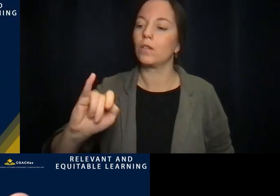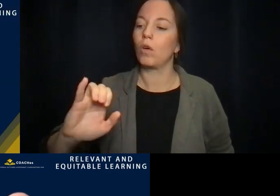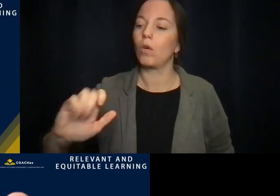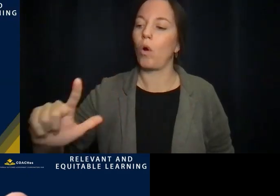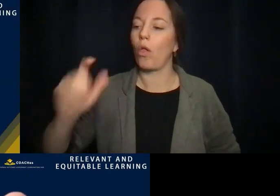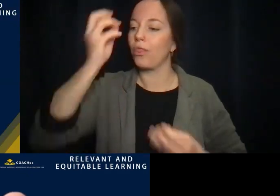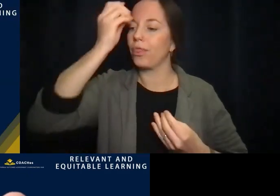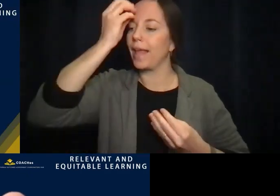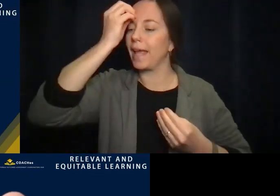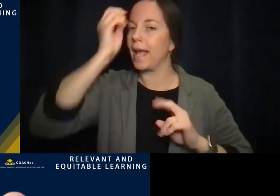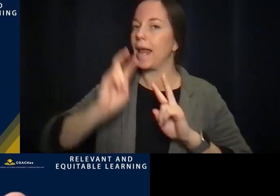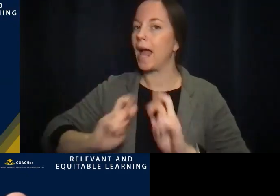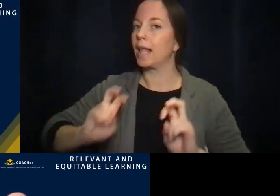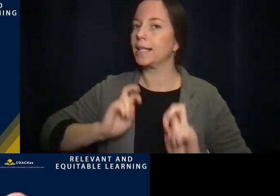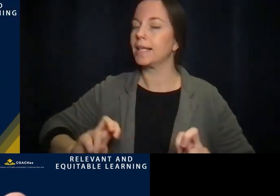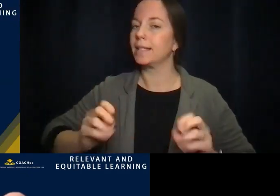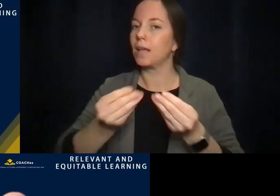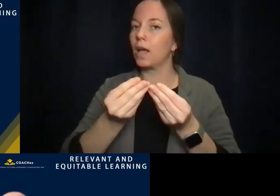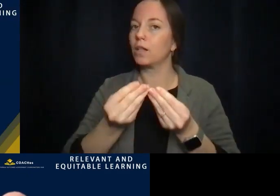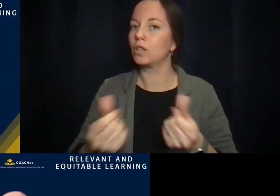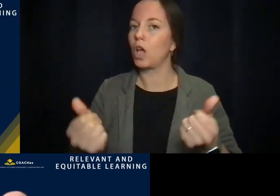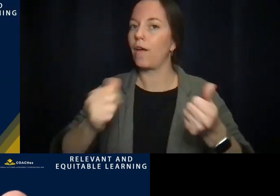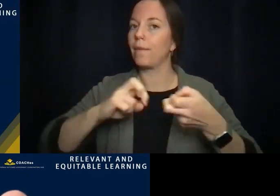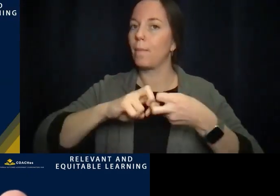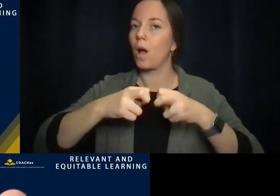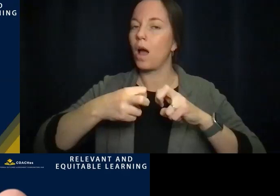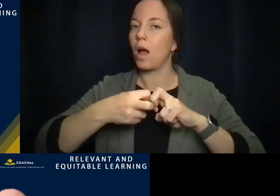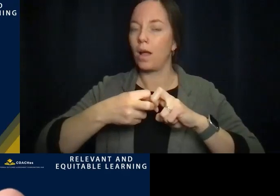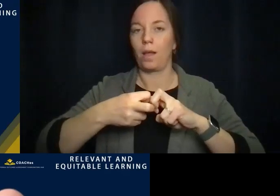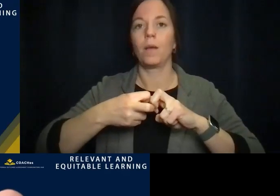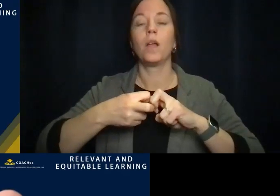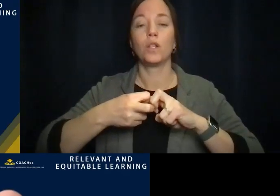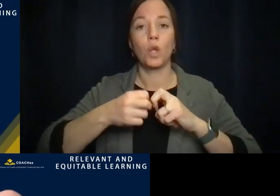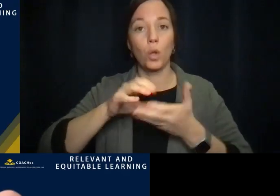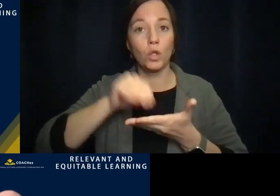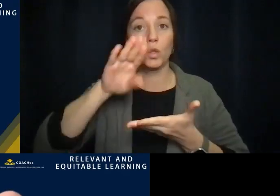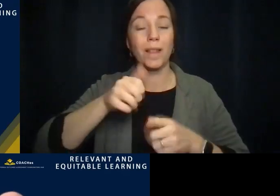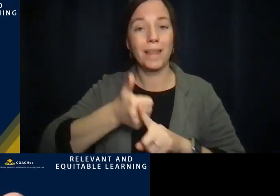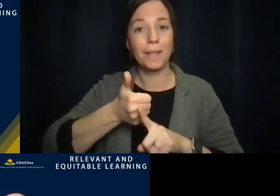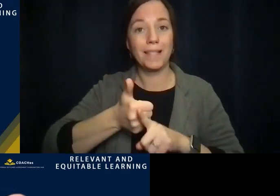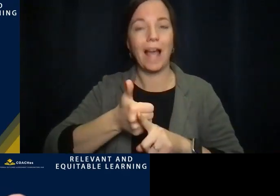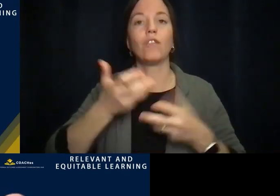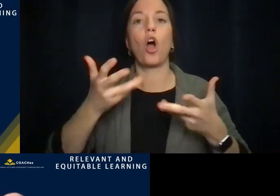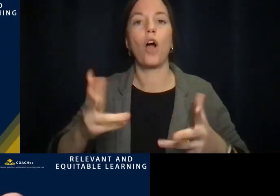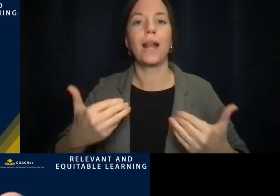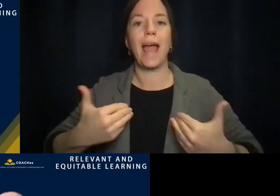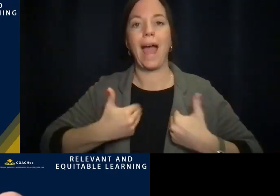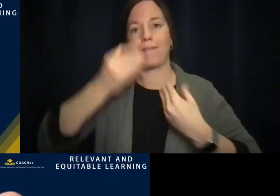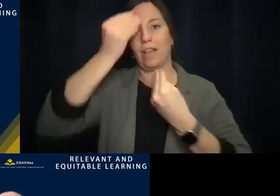solving problems that will really put students in a position that they will be informed